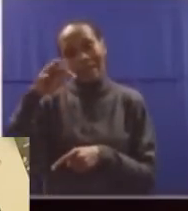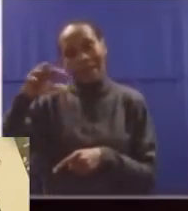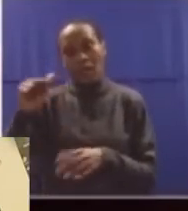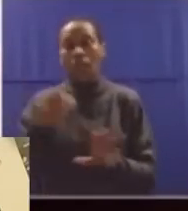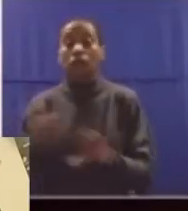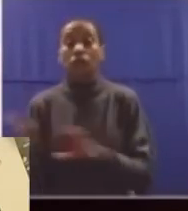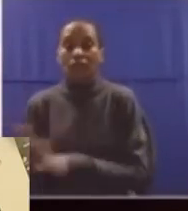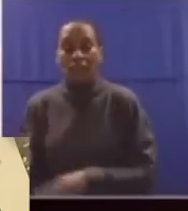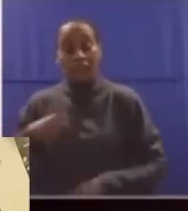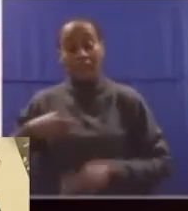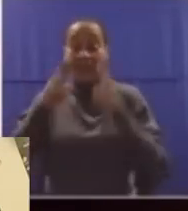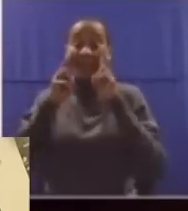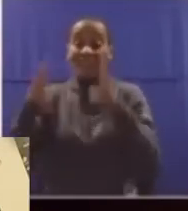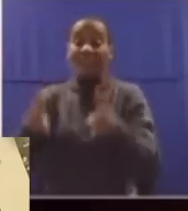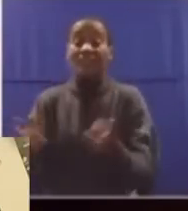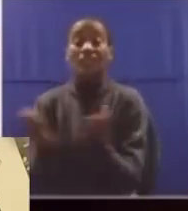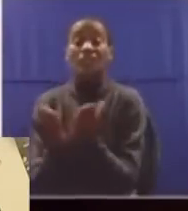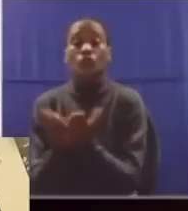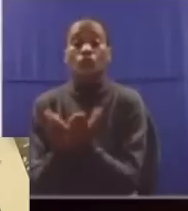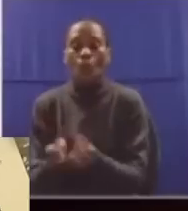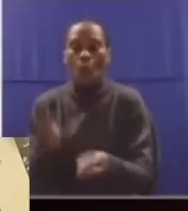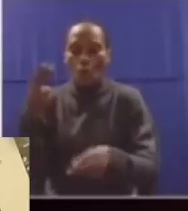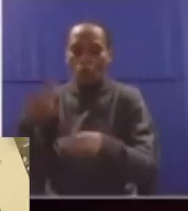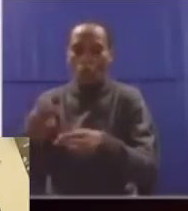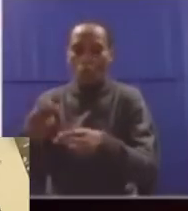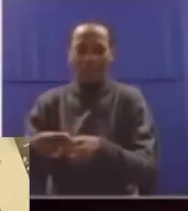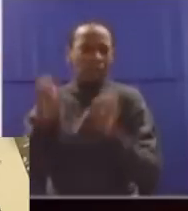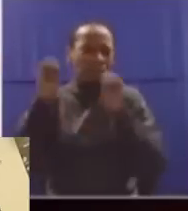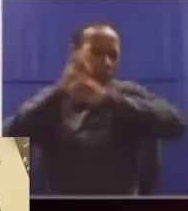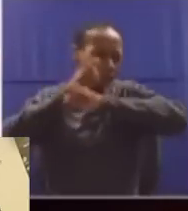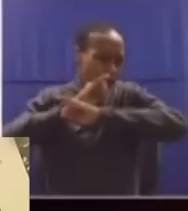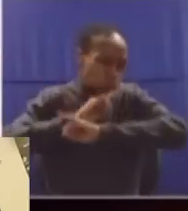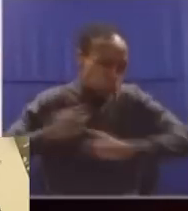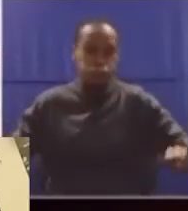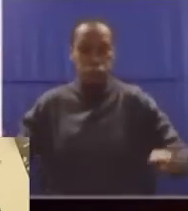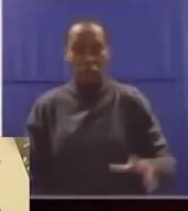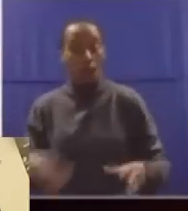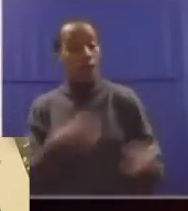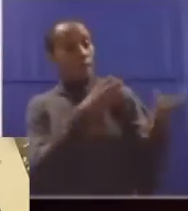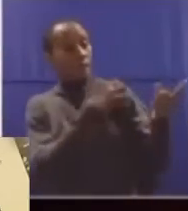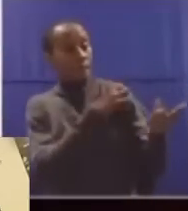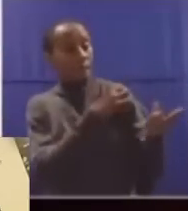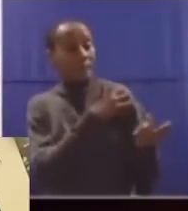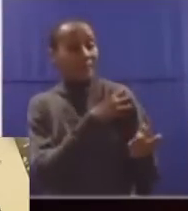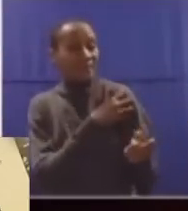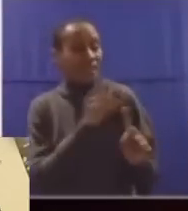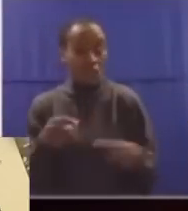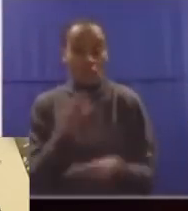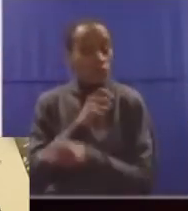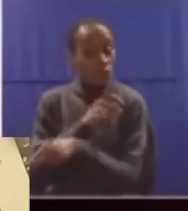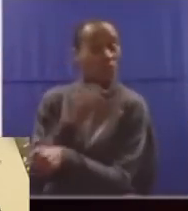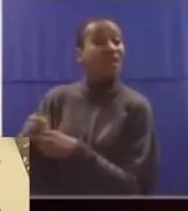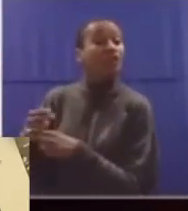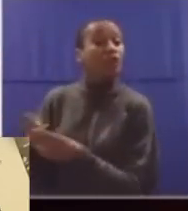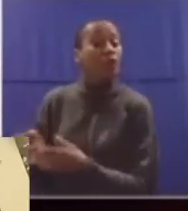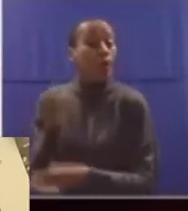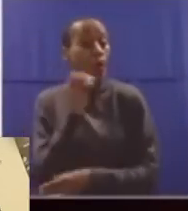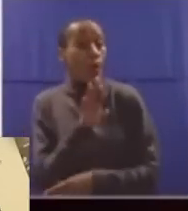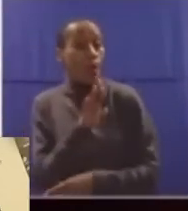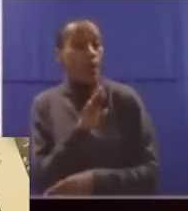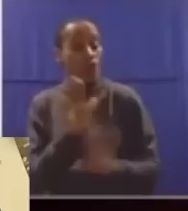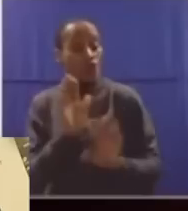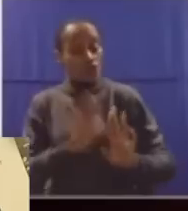an oversight visit to a school. The toilets are horrendous. The minister would certainly not use them, nor should she allow